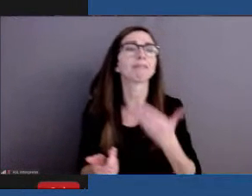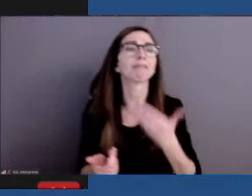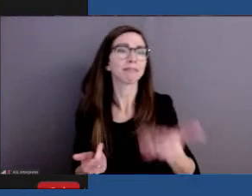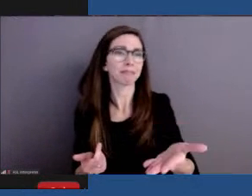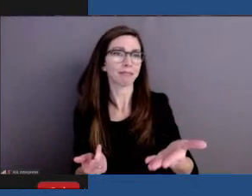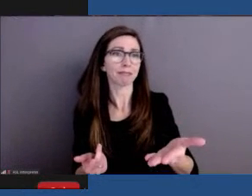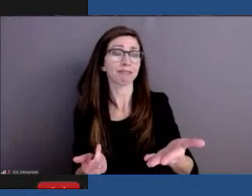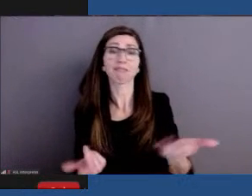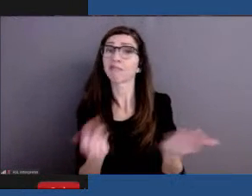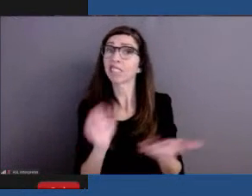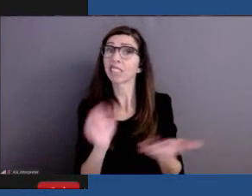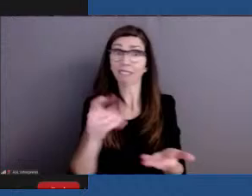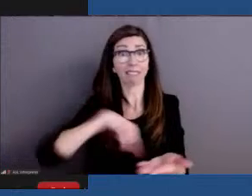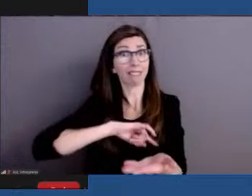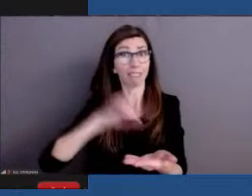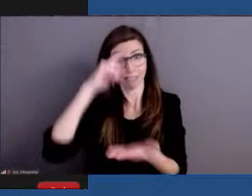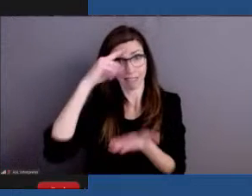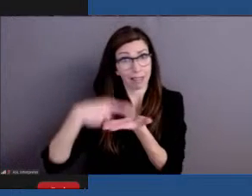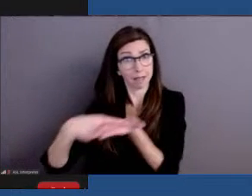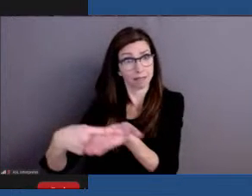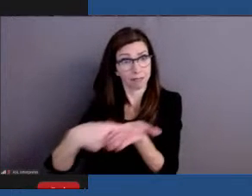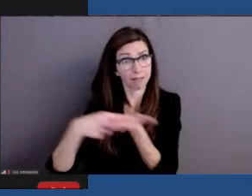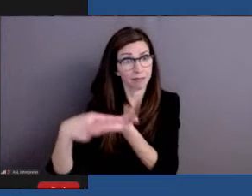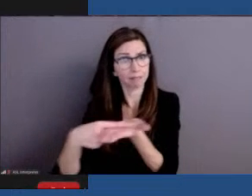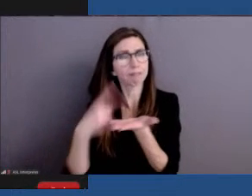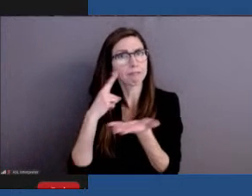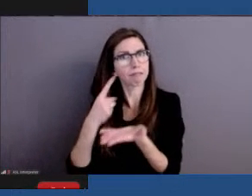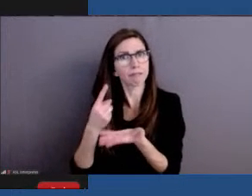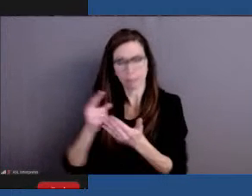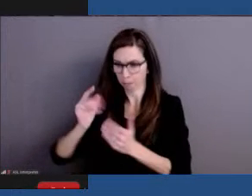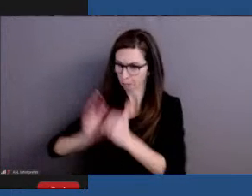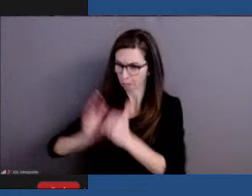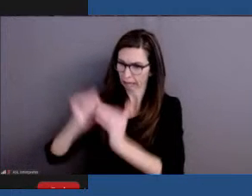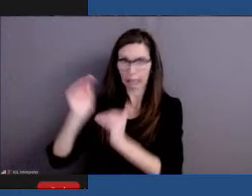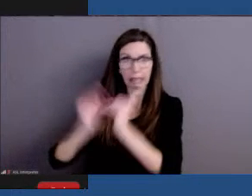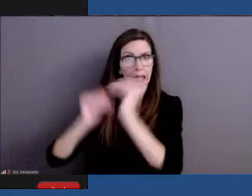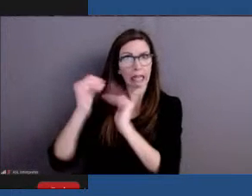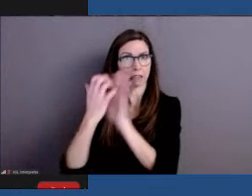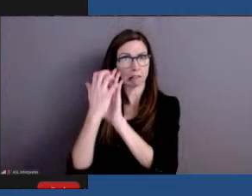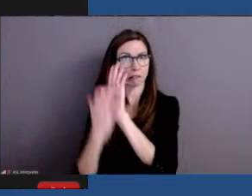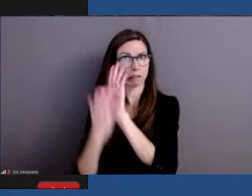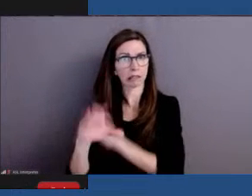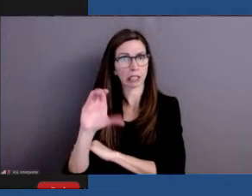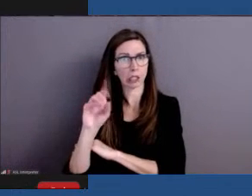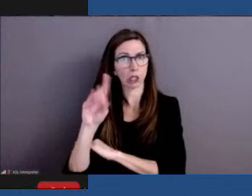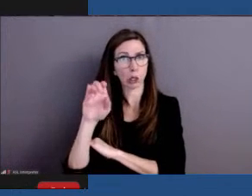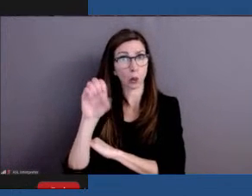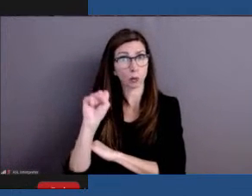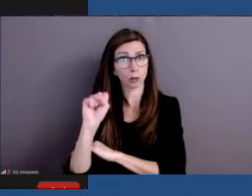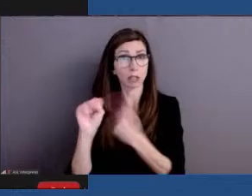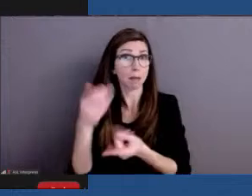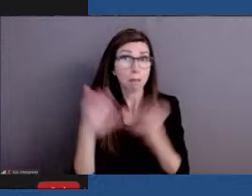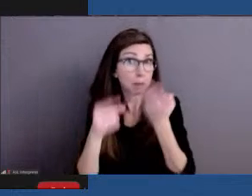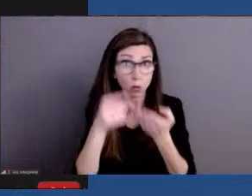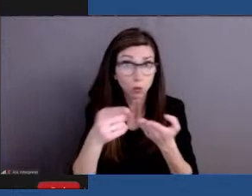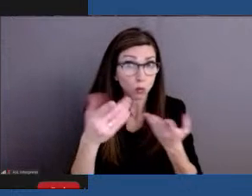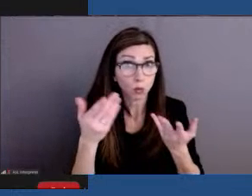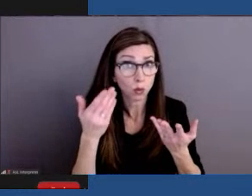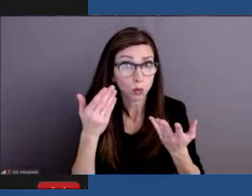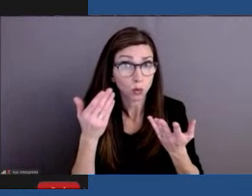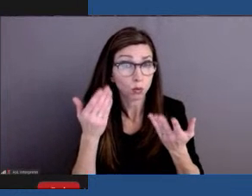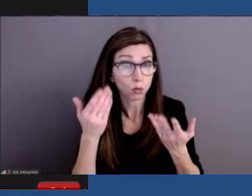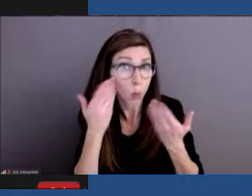building codes, and I think this is just a really quick and important lesson for people who are less familiar with accessibility and